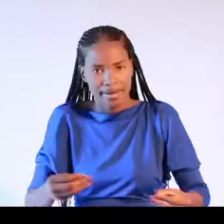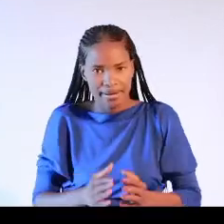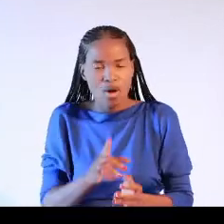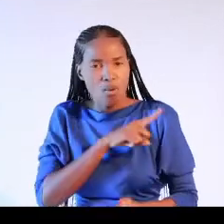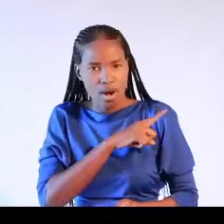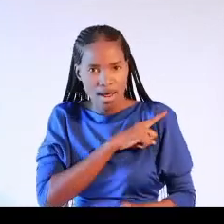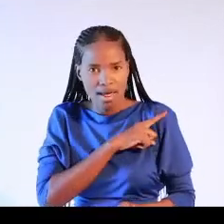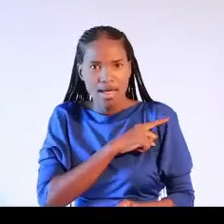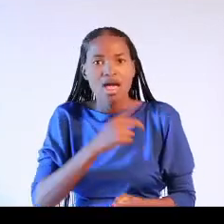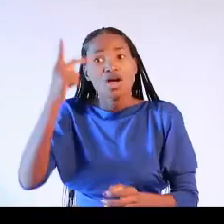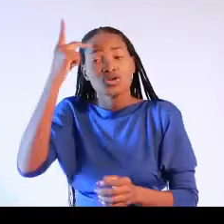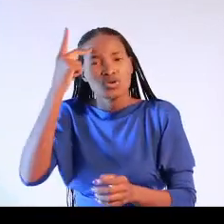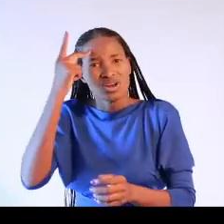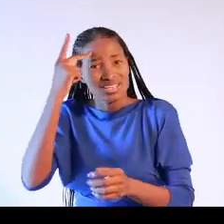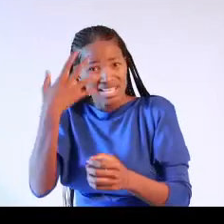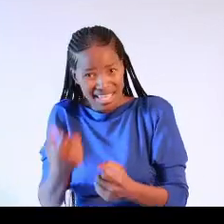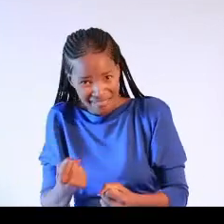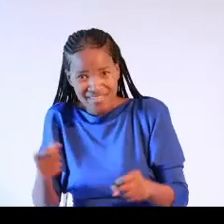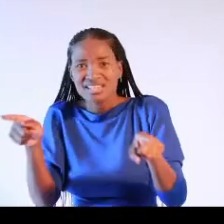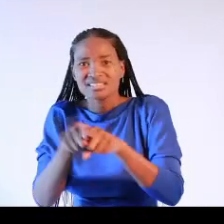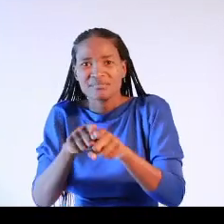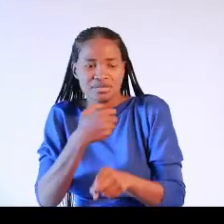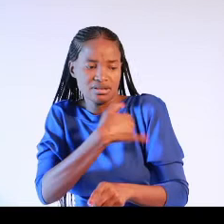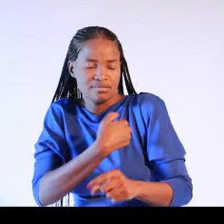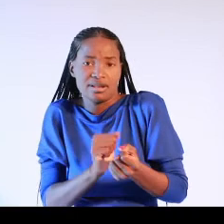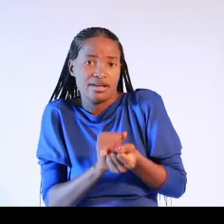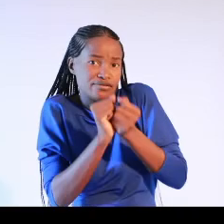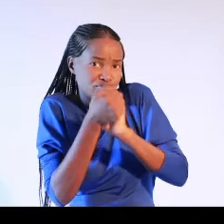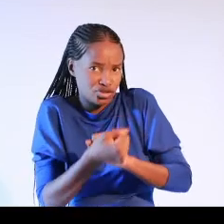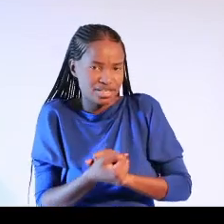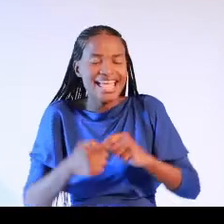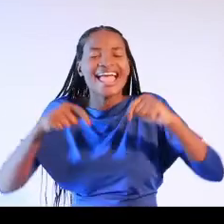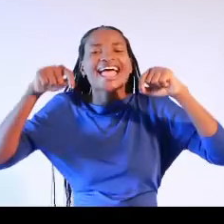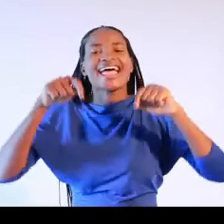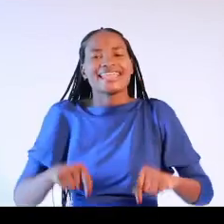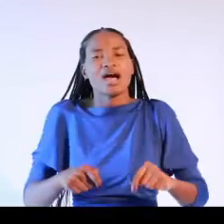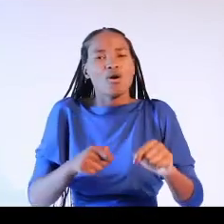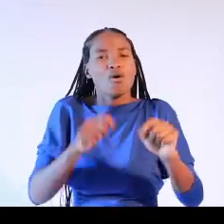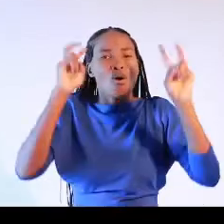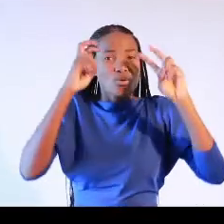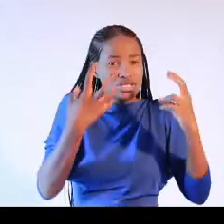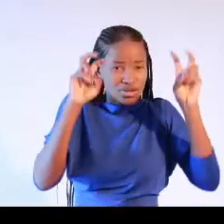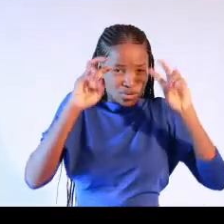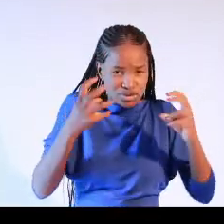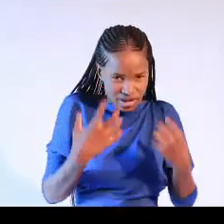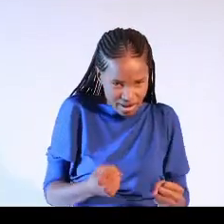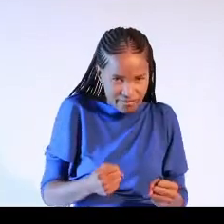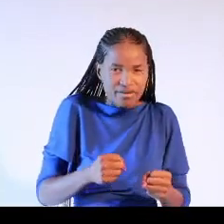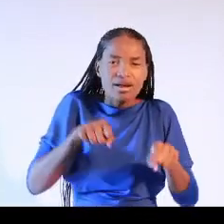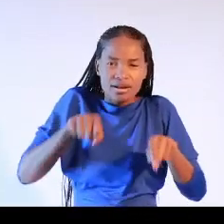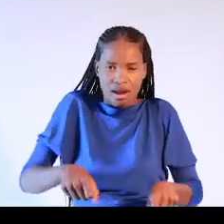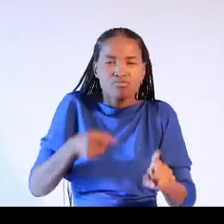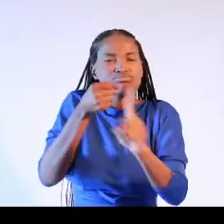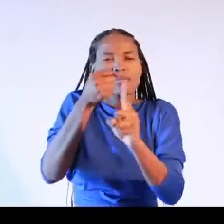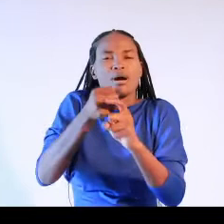Because knowledge is the first step to make a change. And now we are going to deal with our water problem.